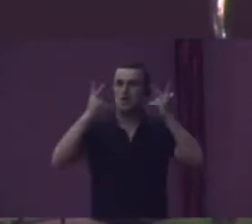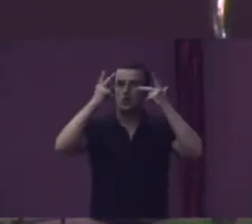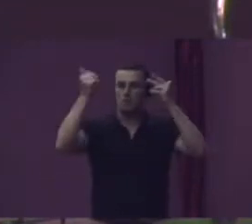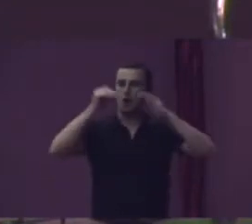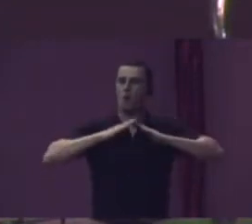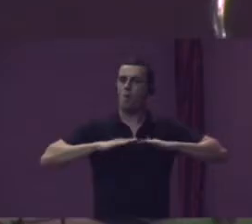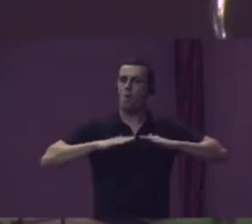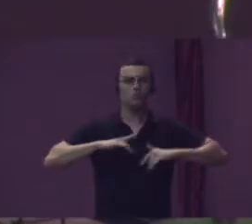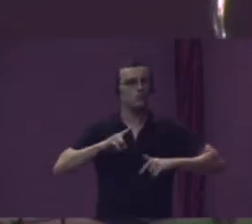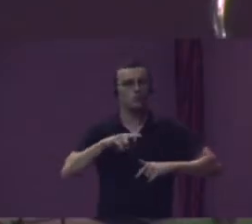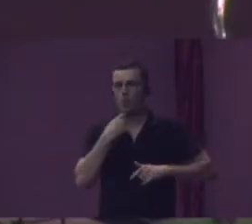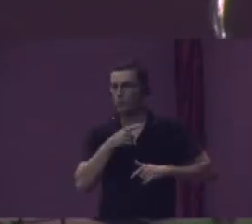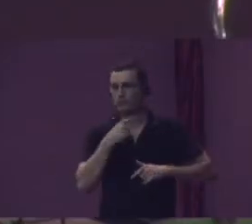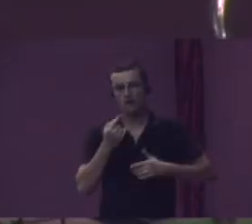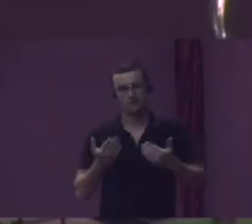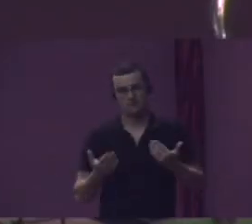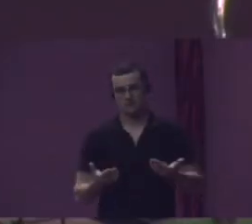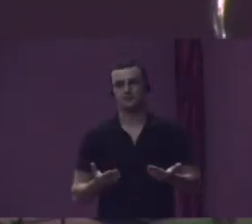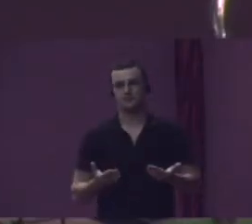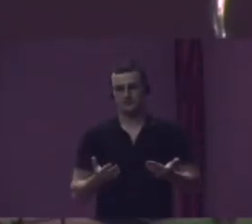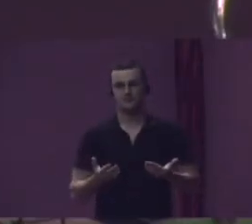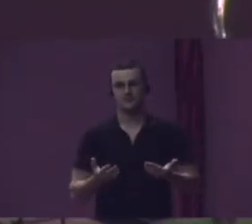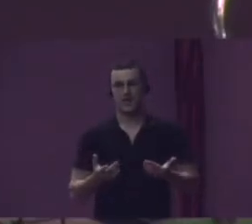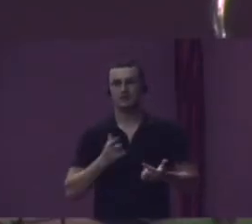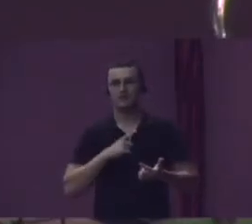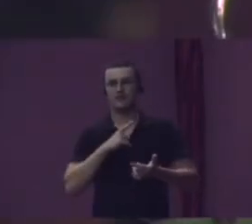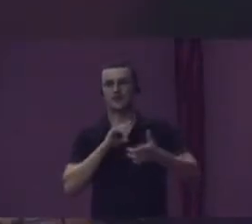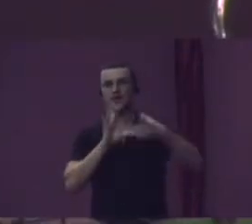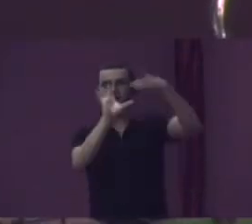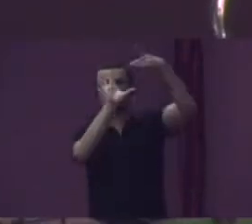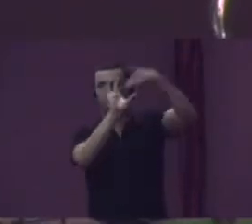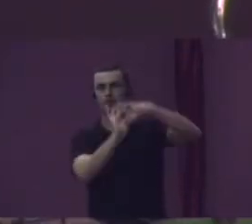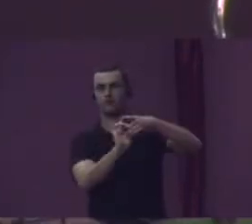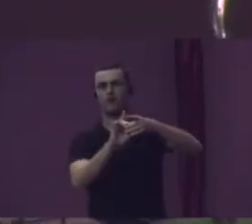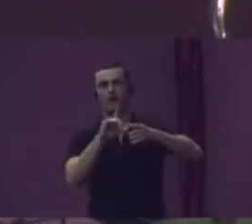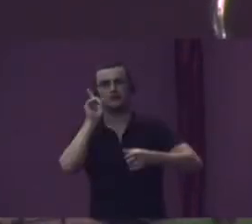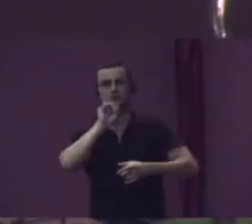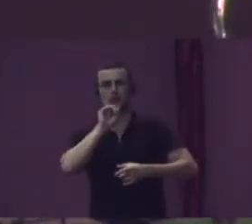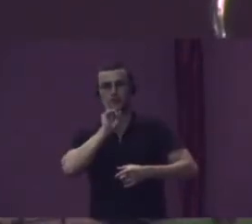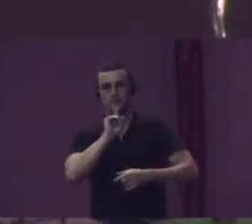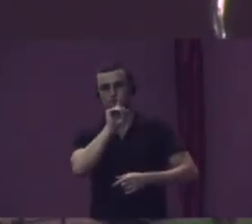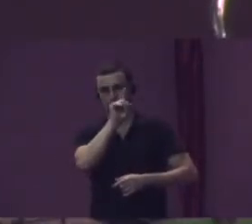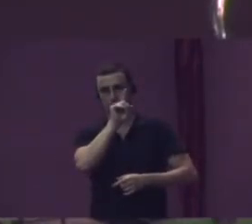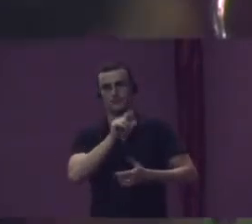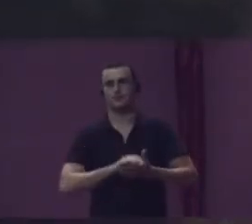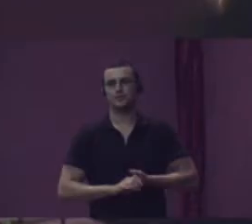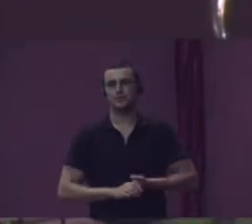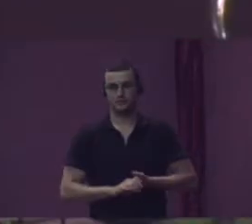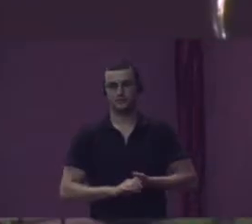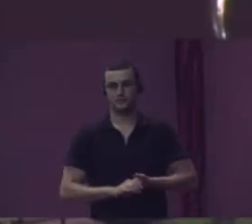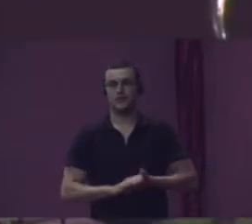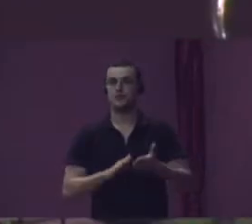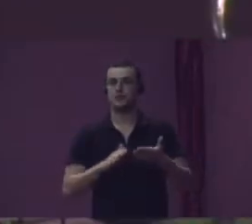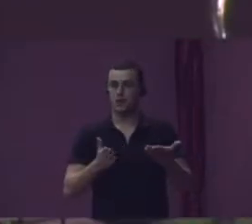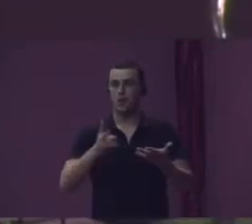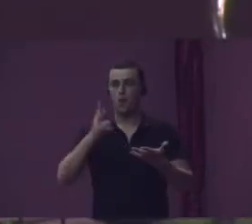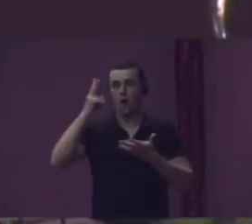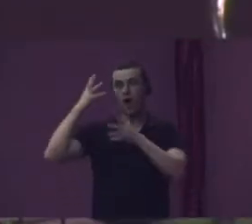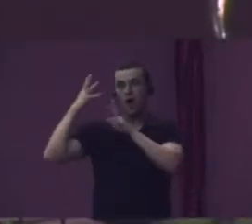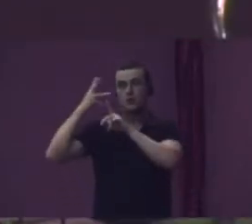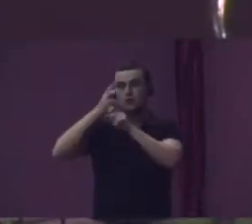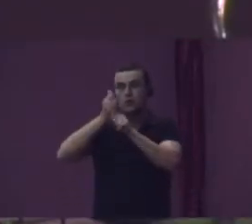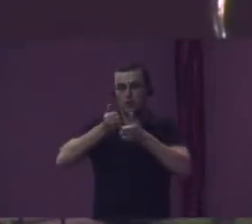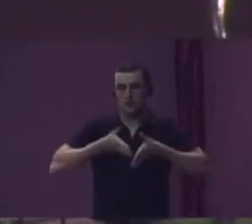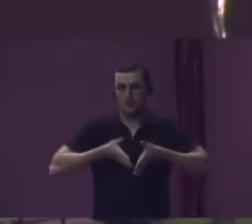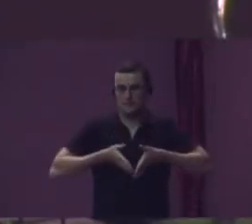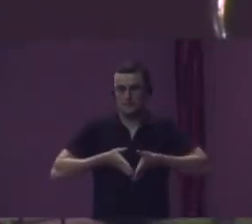to the United States. Yet, curiously, the history of birthing has diverged in the two countries. Whereas by